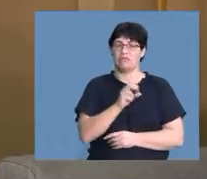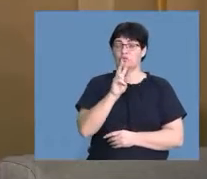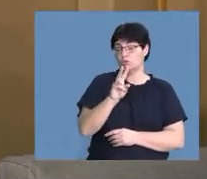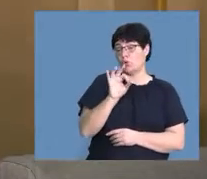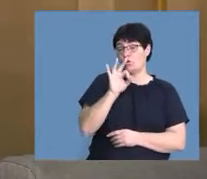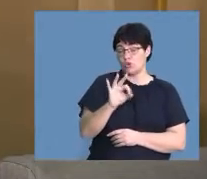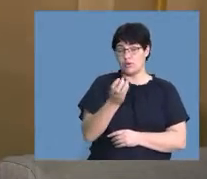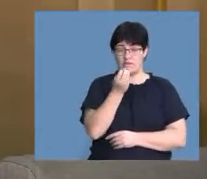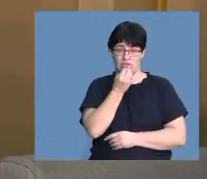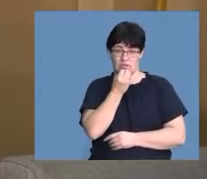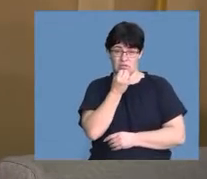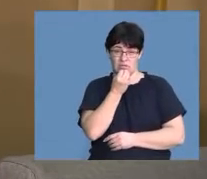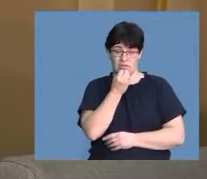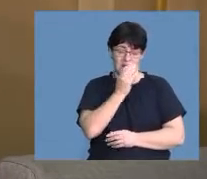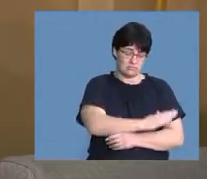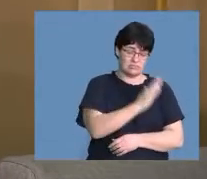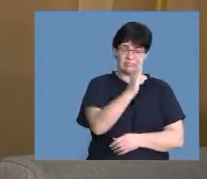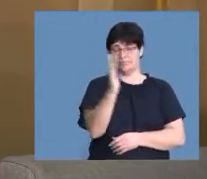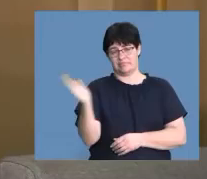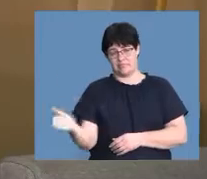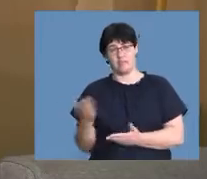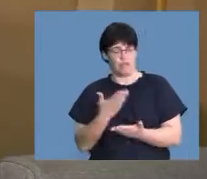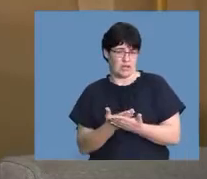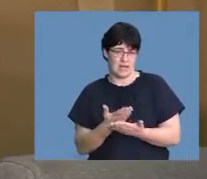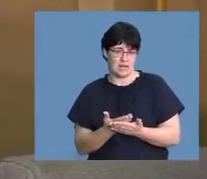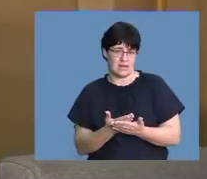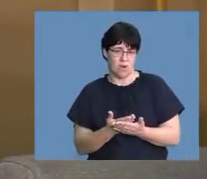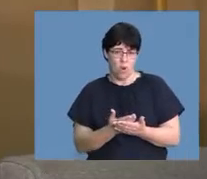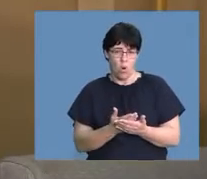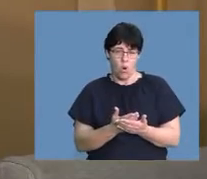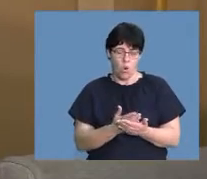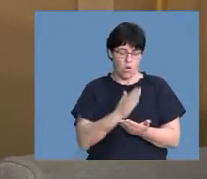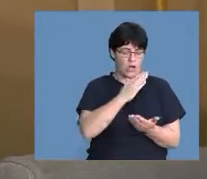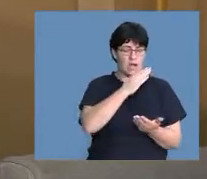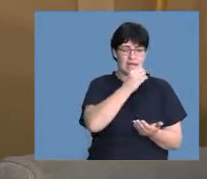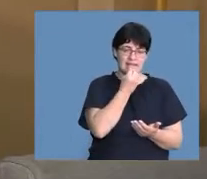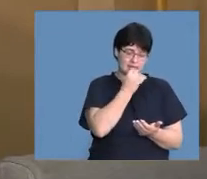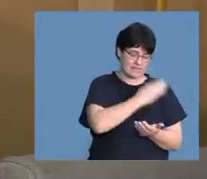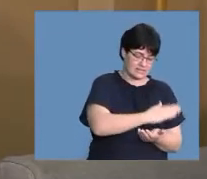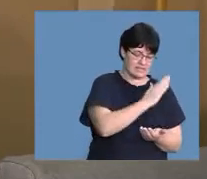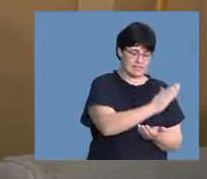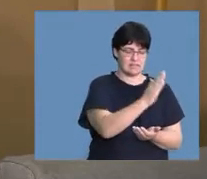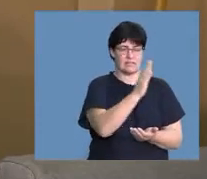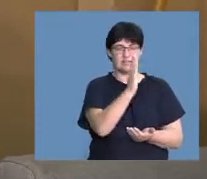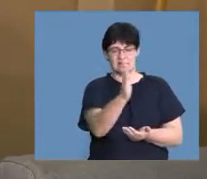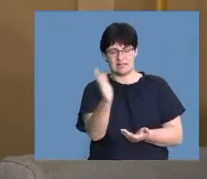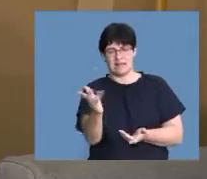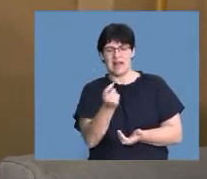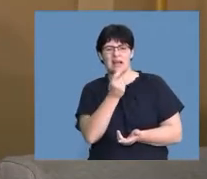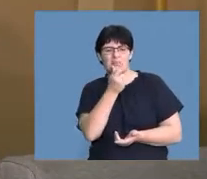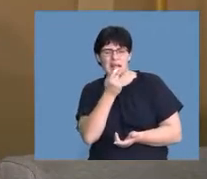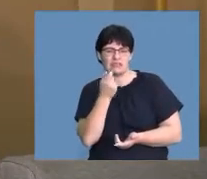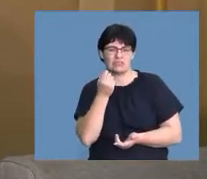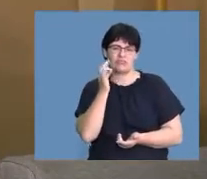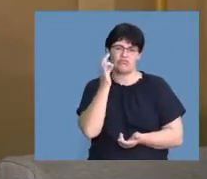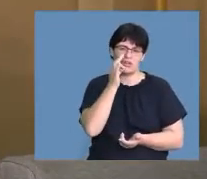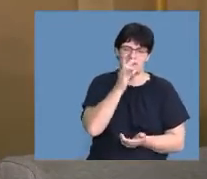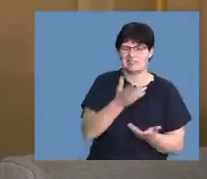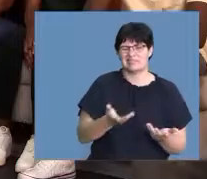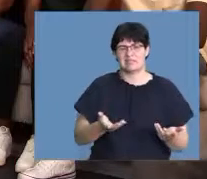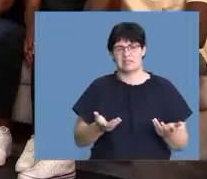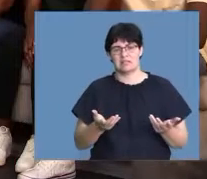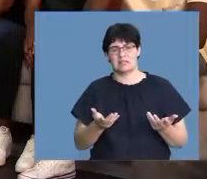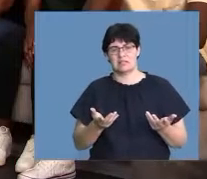meals a day, make sure that you're eating properly, or even in between. Just little things like peanuts, raisins, and some